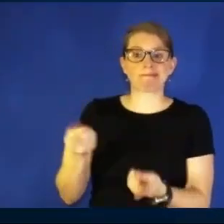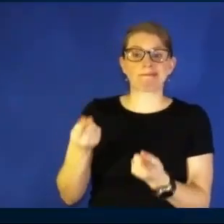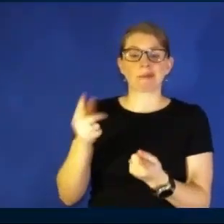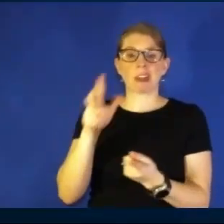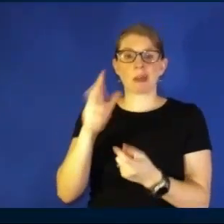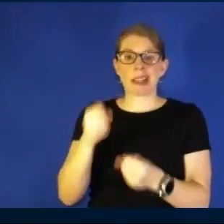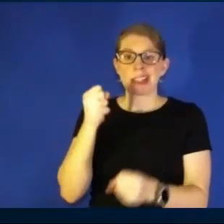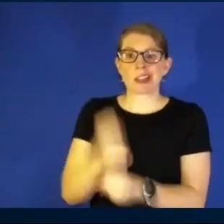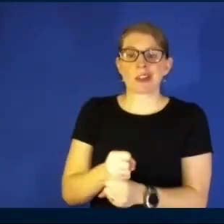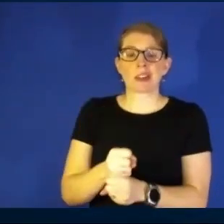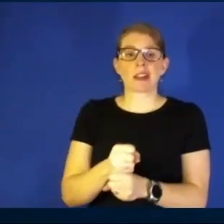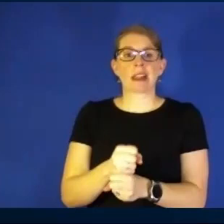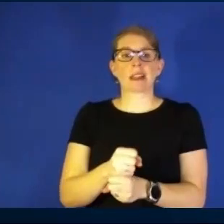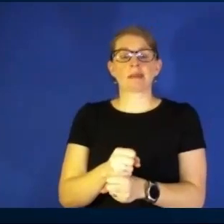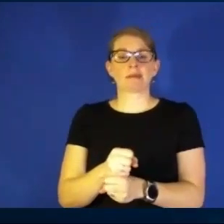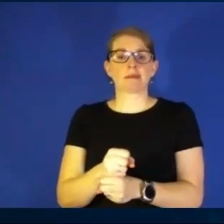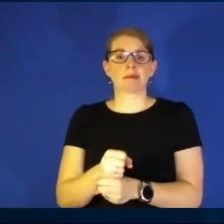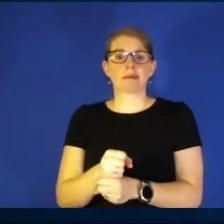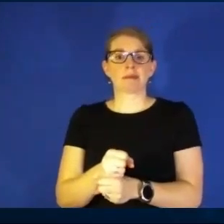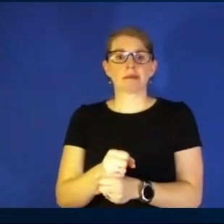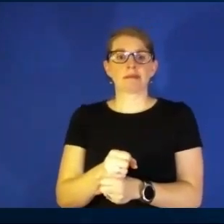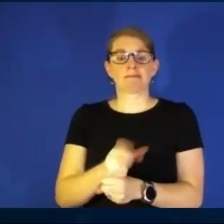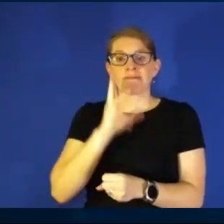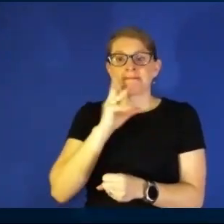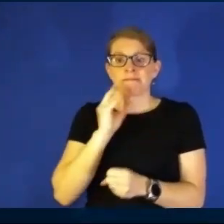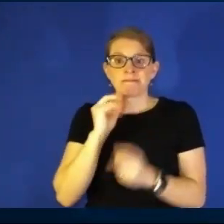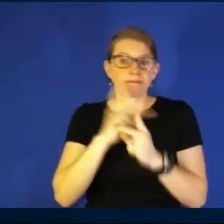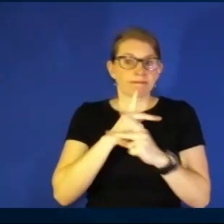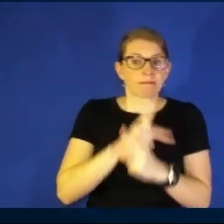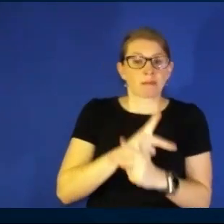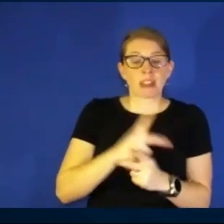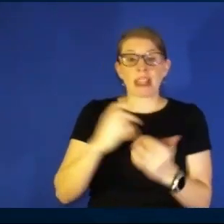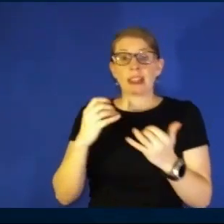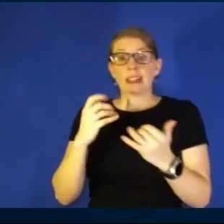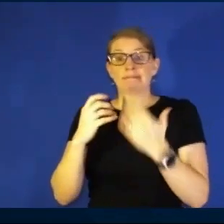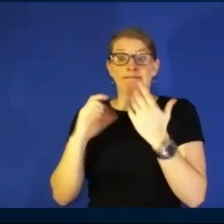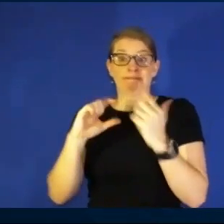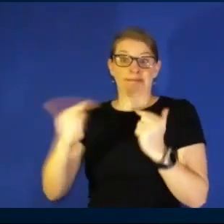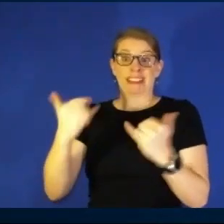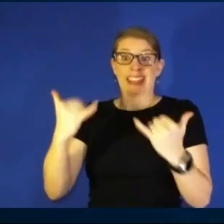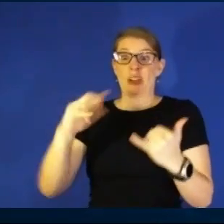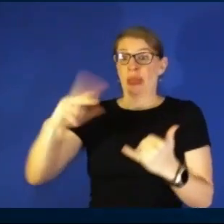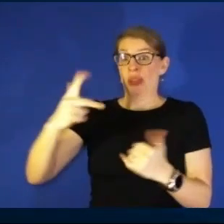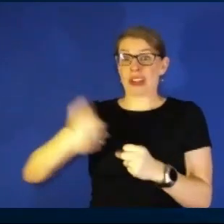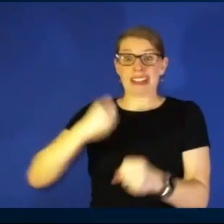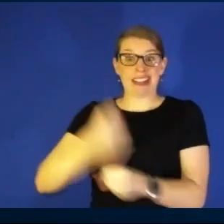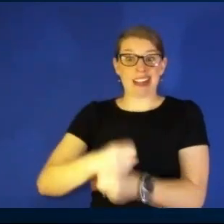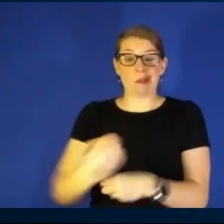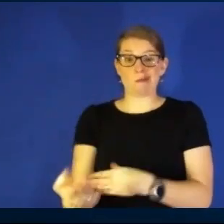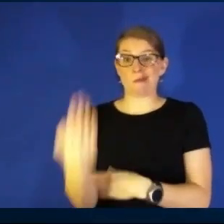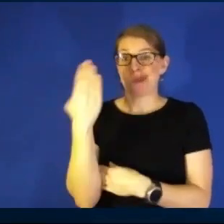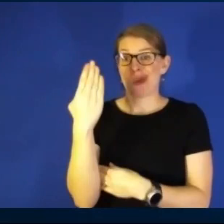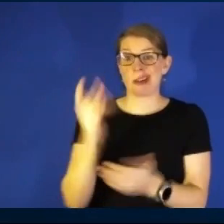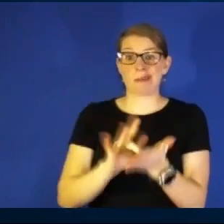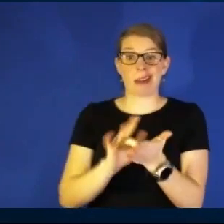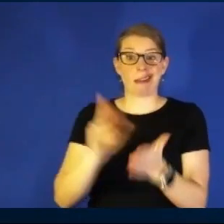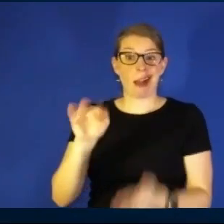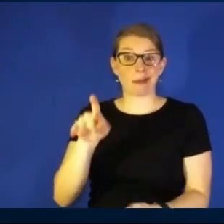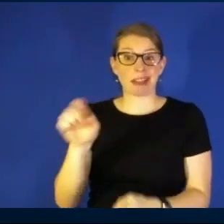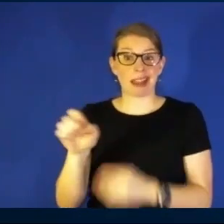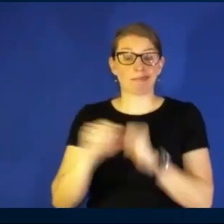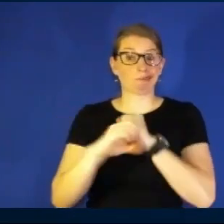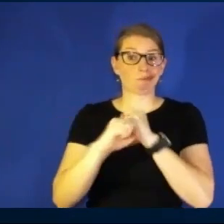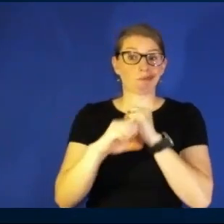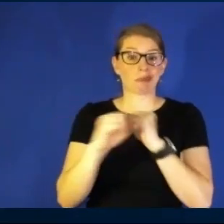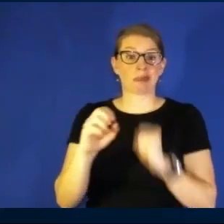of navigating, Dr. Hawkinson, Yeah. now you're entering your third year Yeah. of doing these morning medical updates. Yeah. It's a milestone nobody